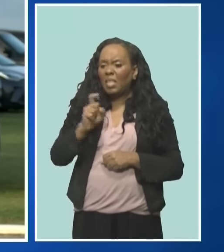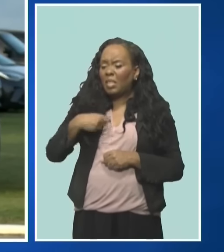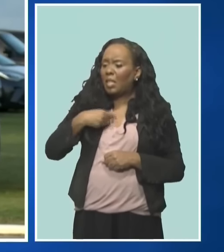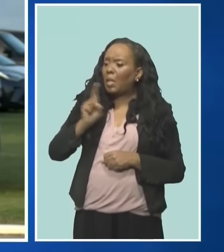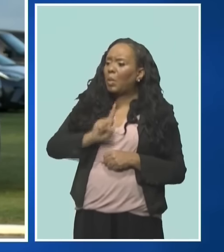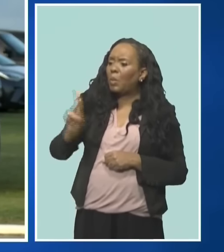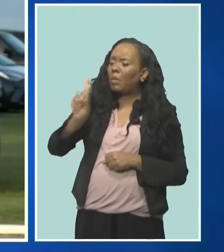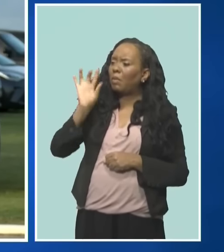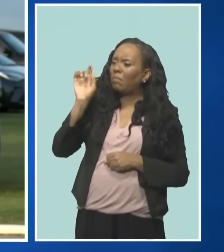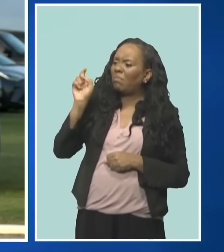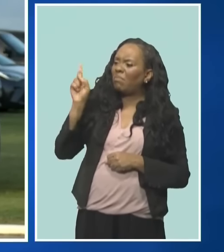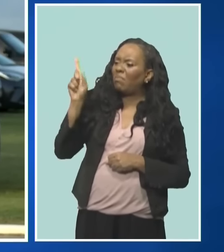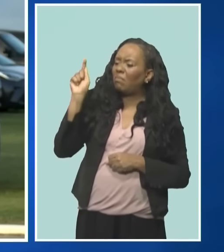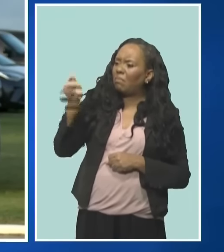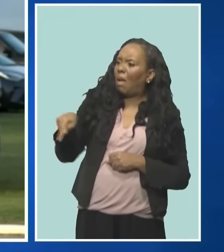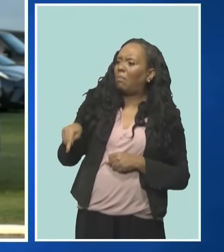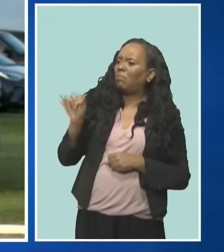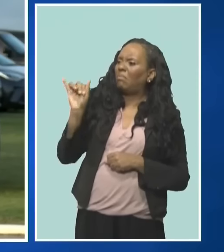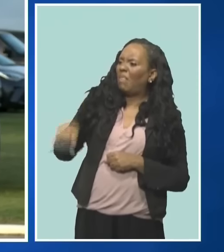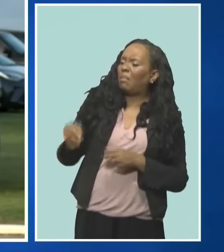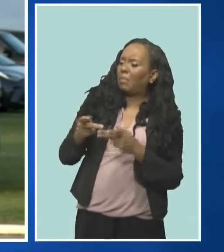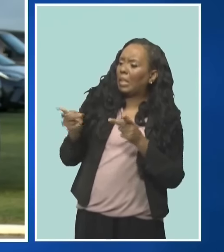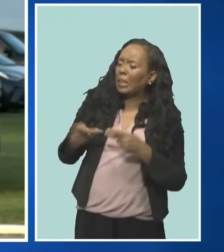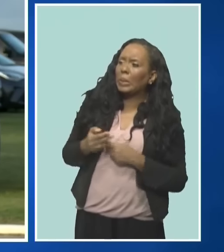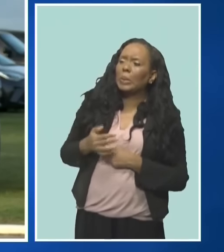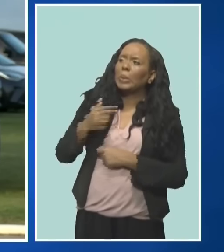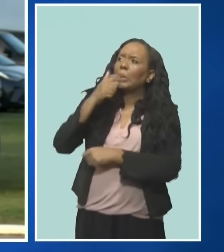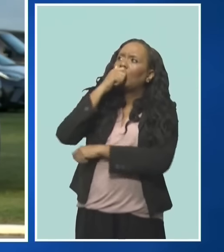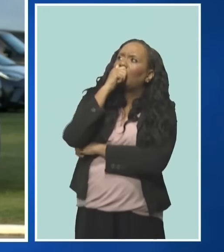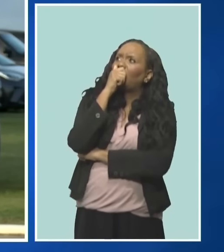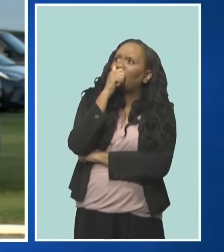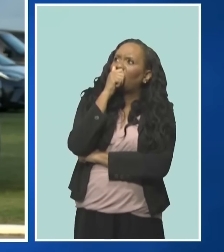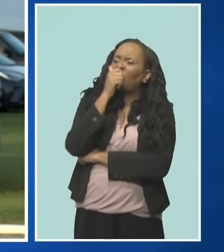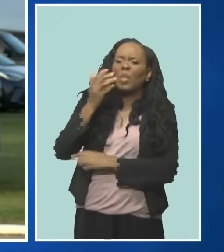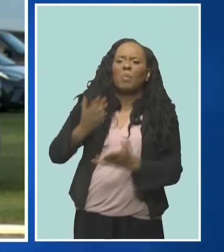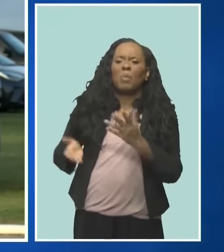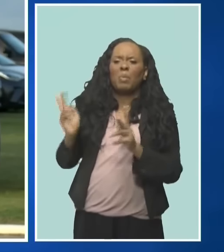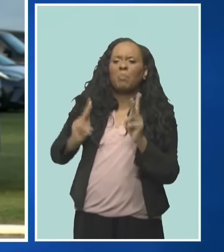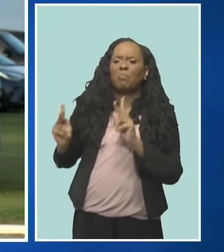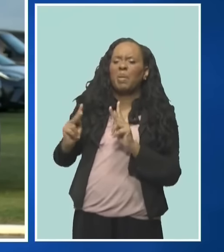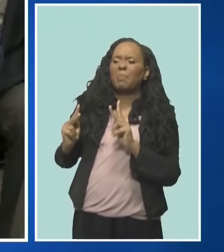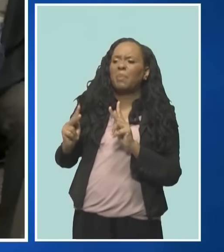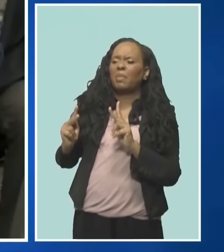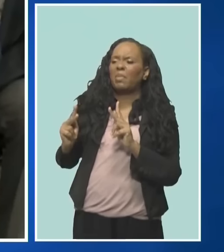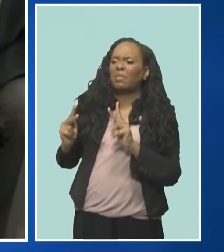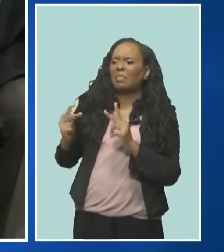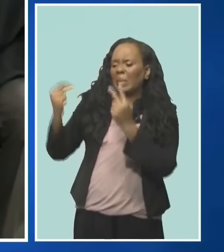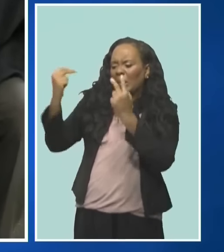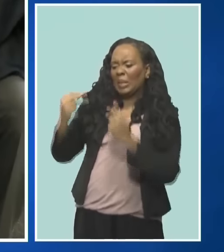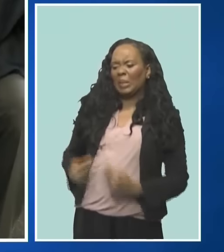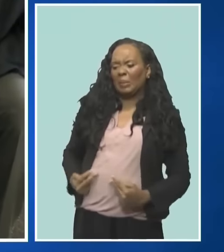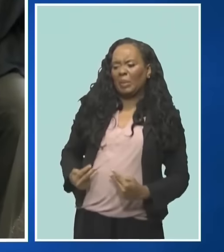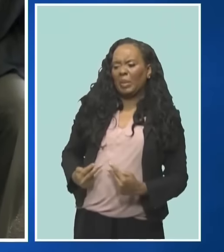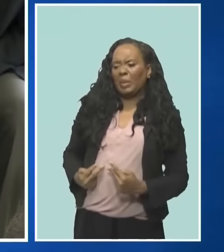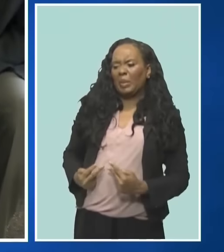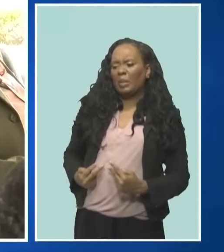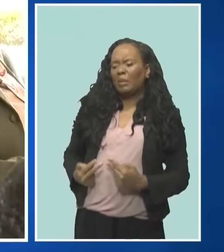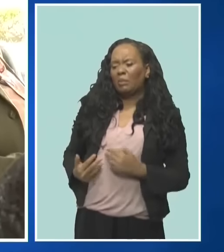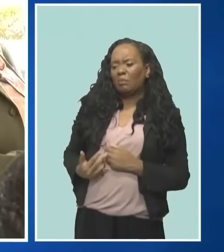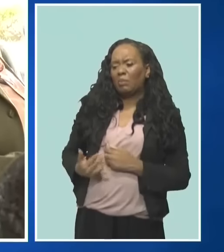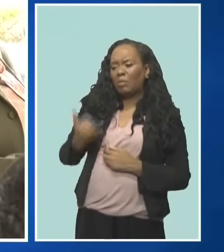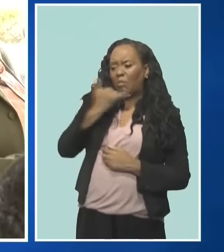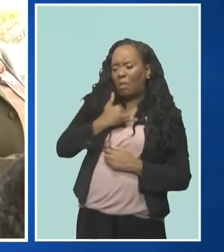Shall I go there? That will not suit my image. As Commissioner Boyce said, you must